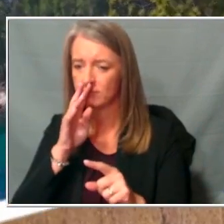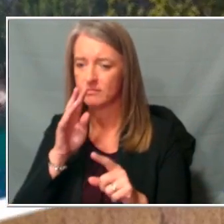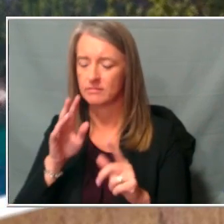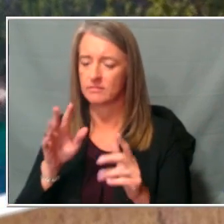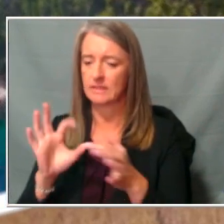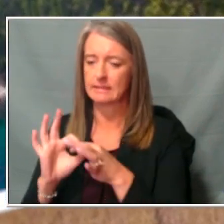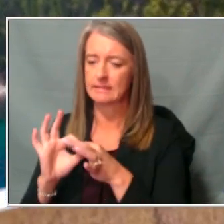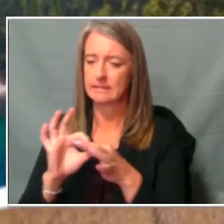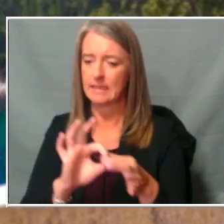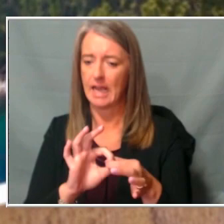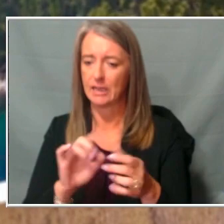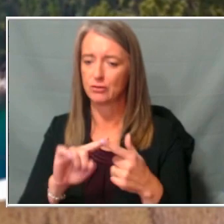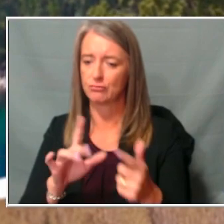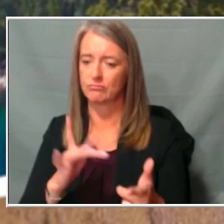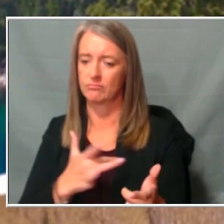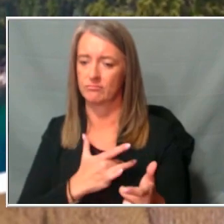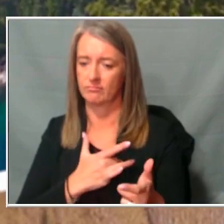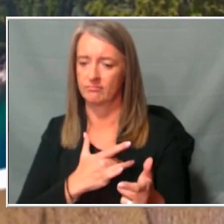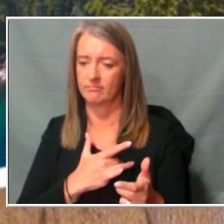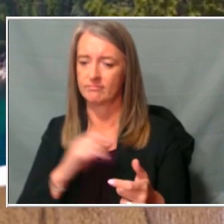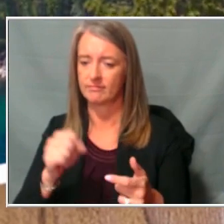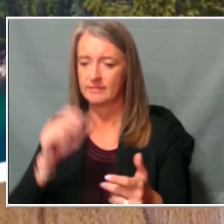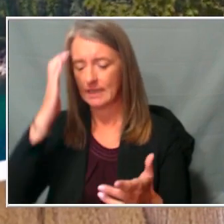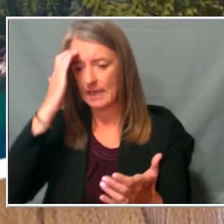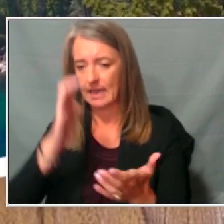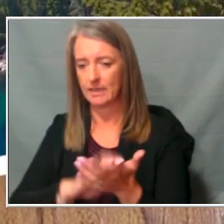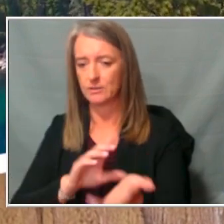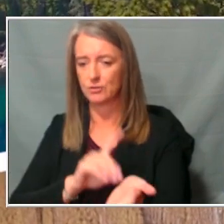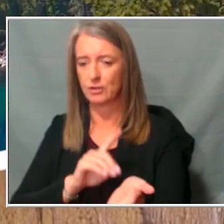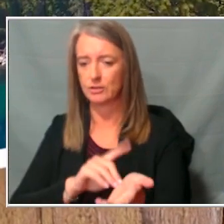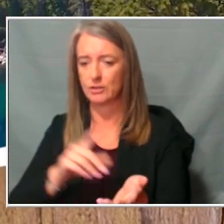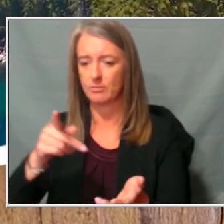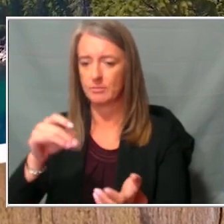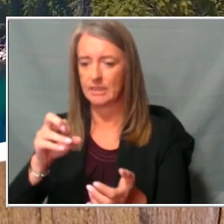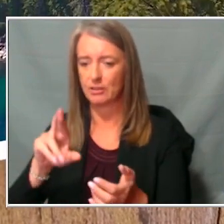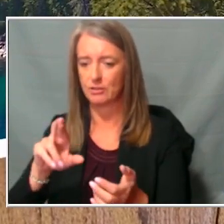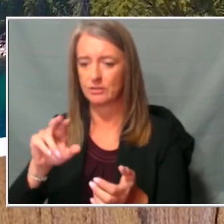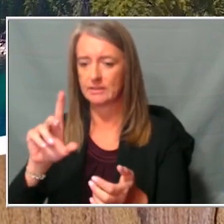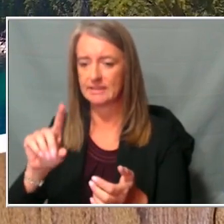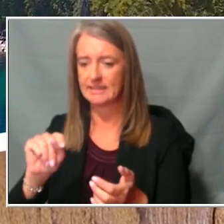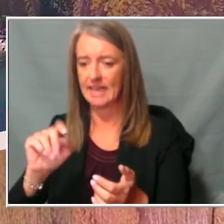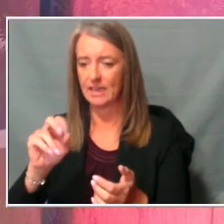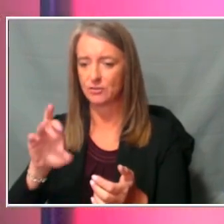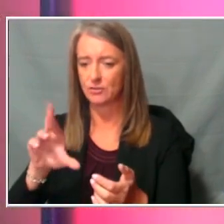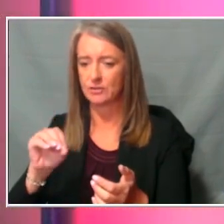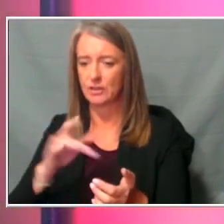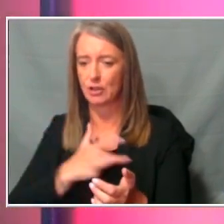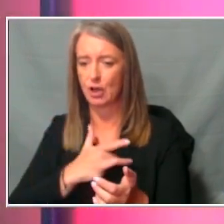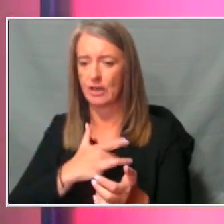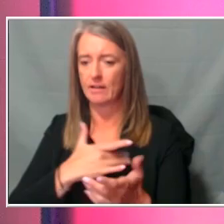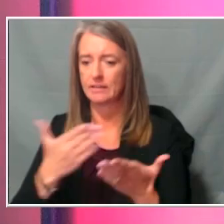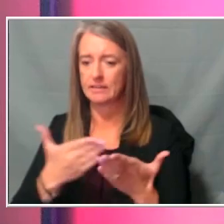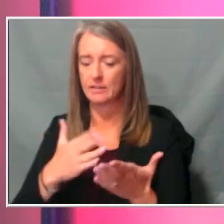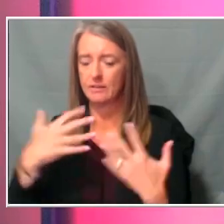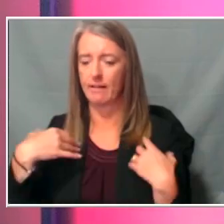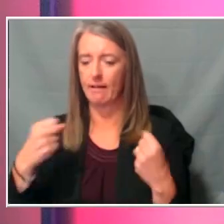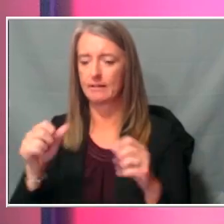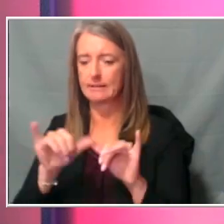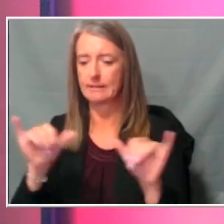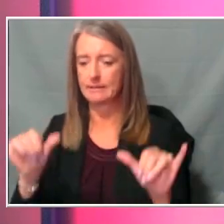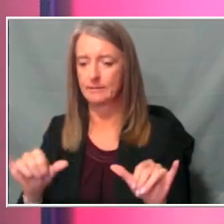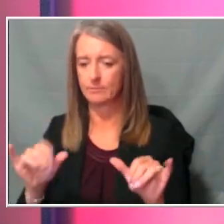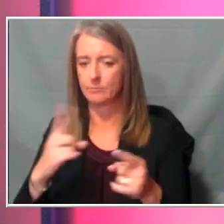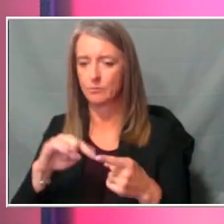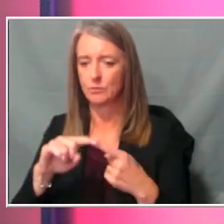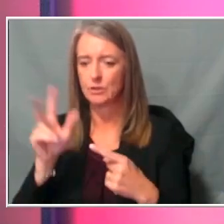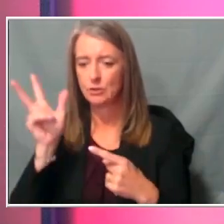to her heart. And yes, her husband, Dr. Peter Tadros, is a cardiologist here at the health system. And when you